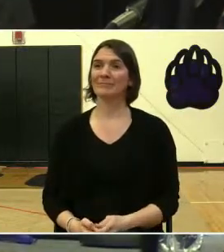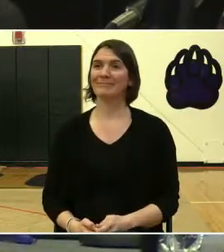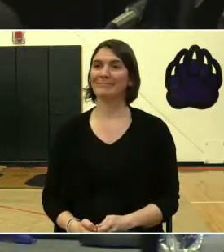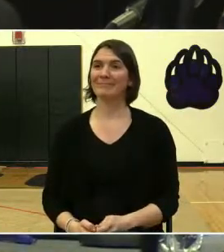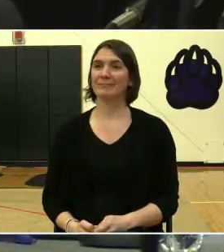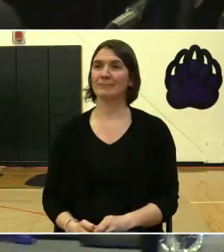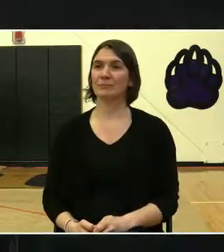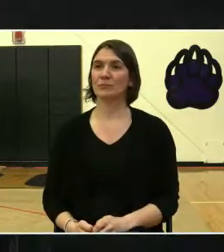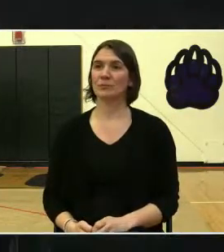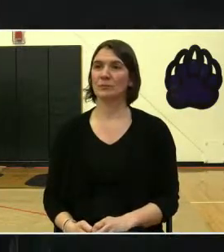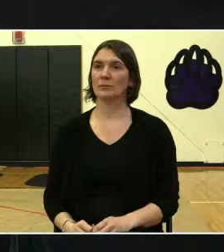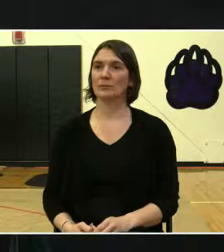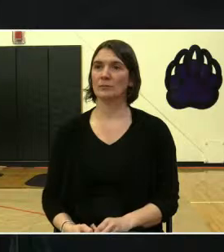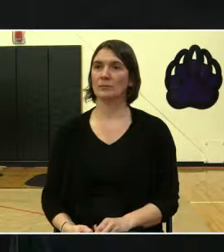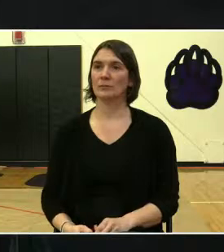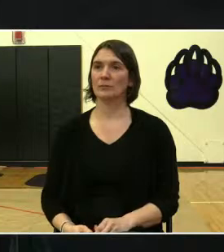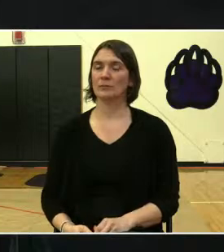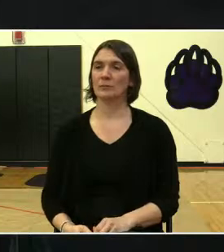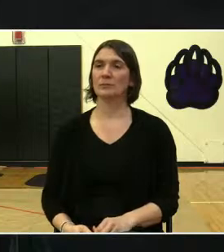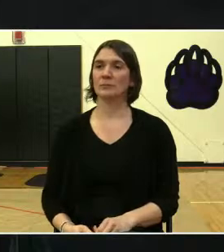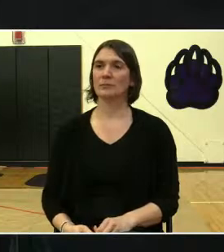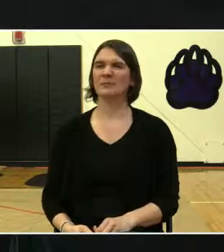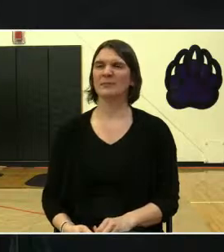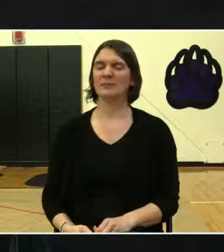forward Mr Evans